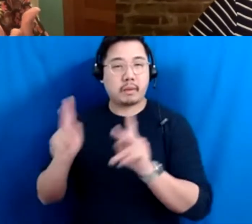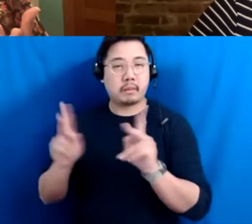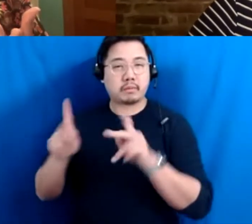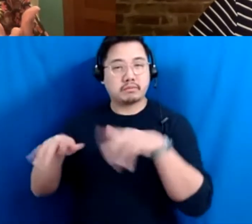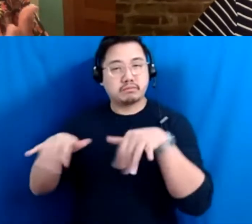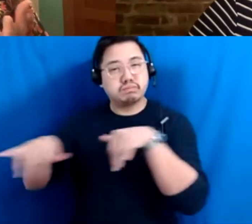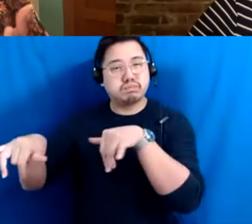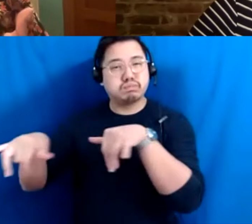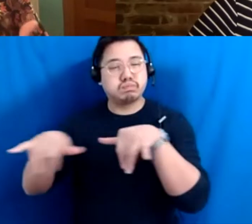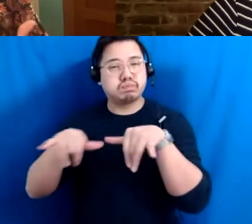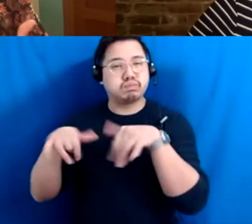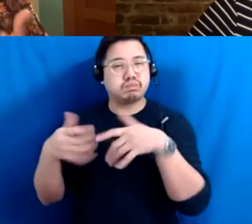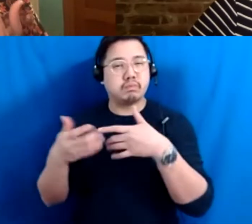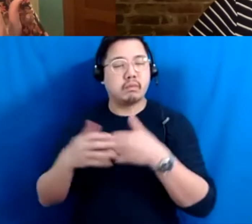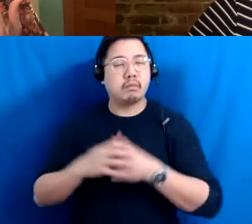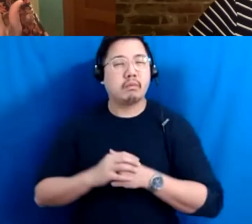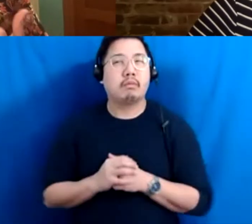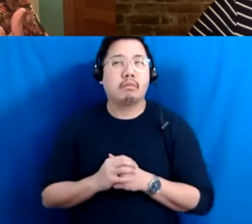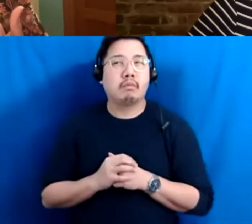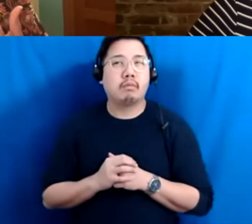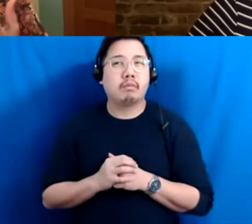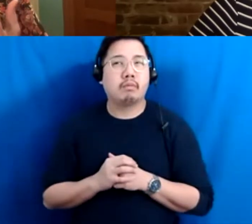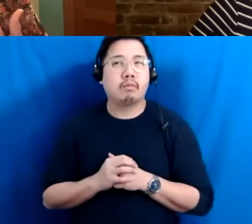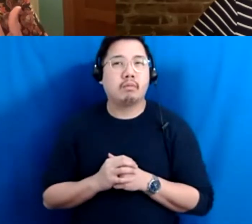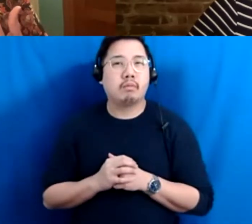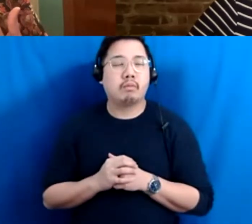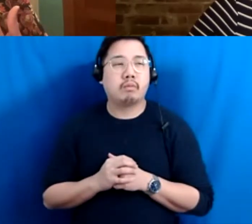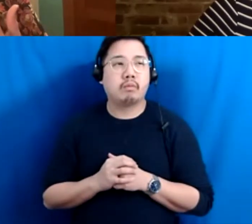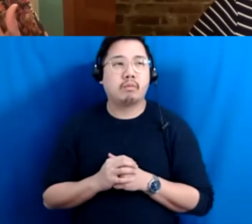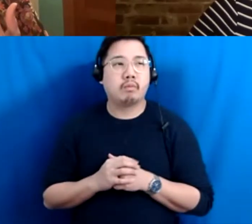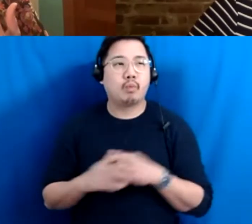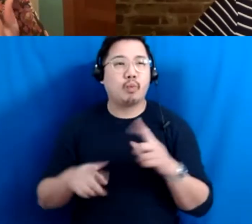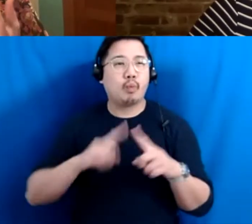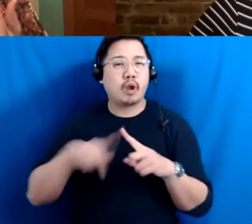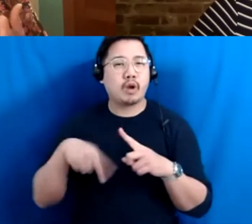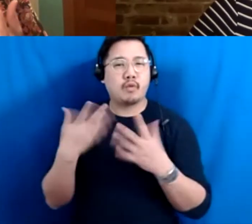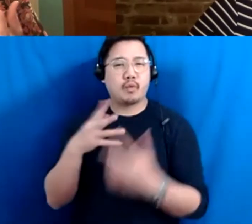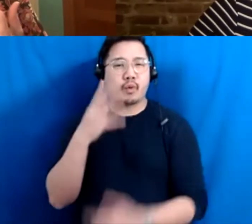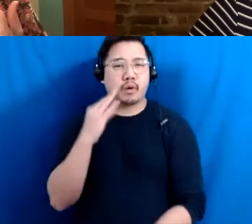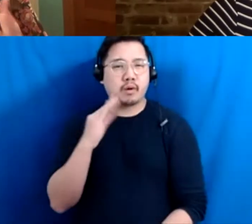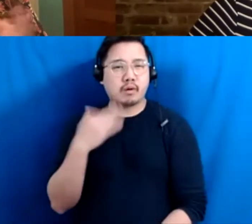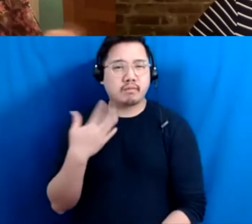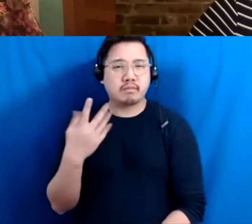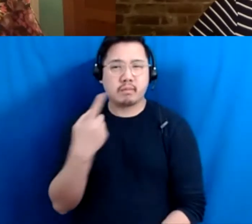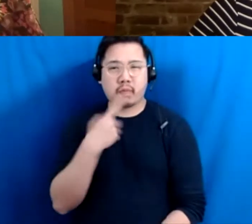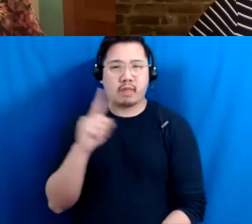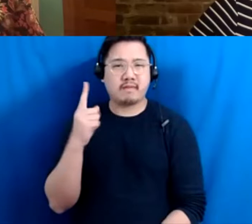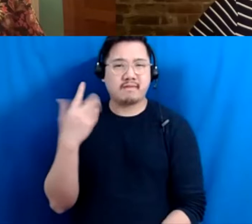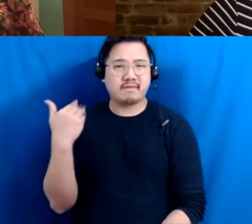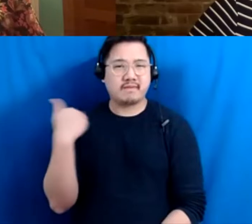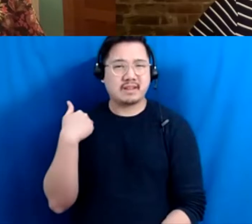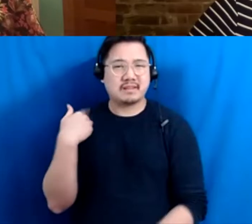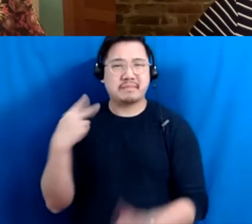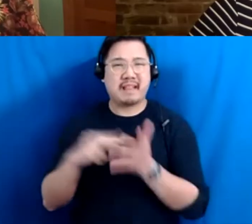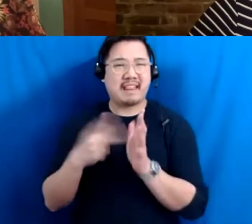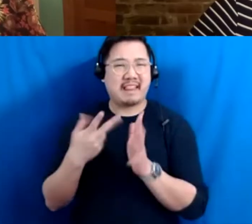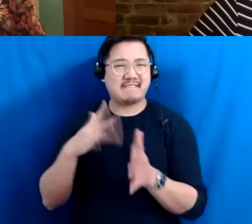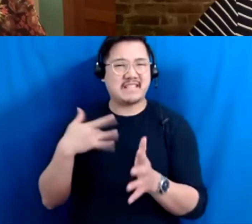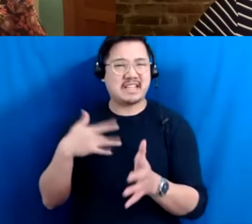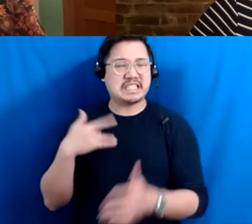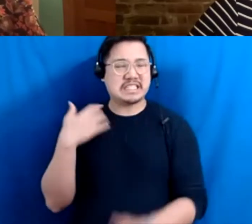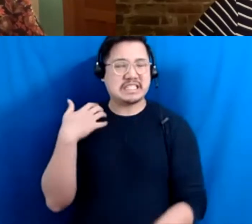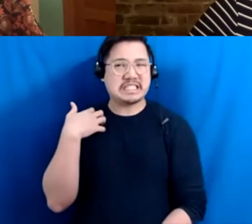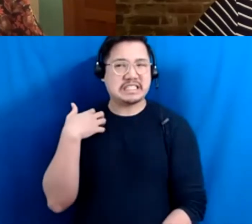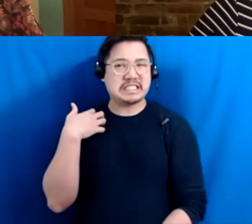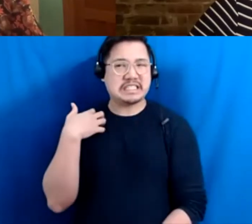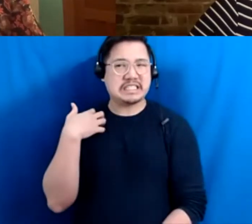it's just once you've had it, once you've lived with it or been with it, it's hard to put aside. I always thought that I would want to write